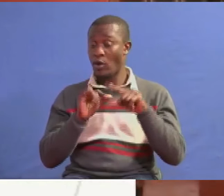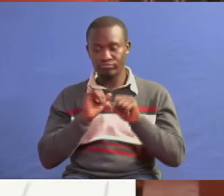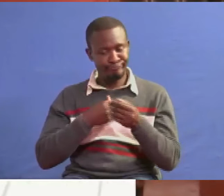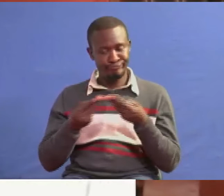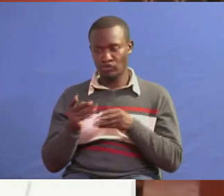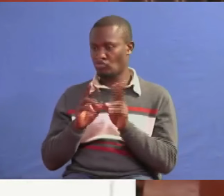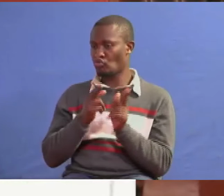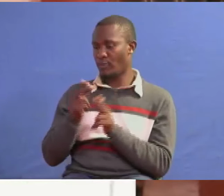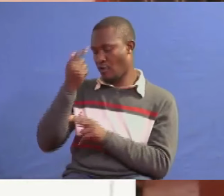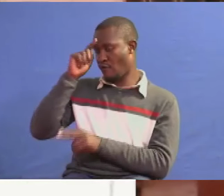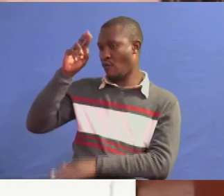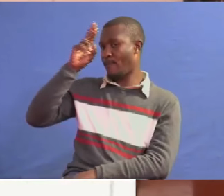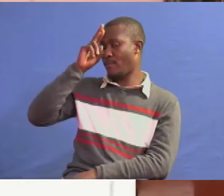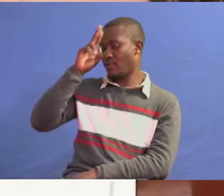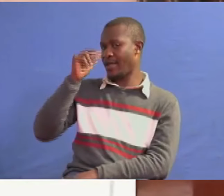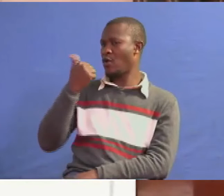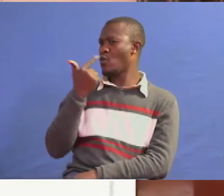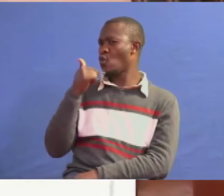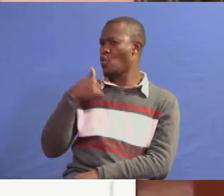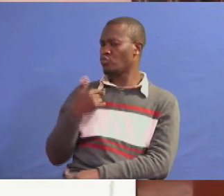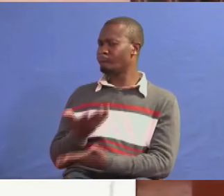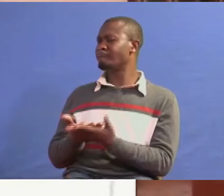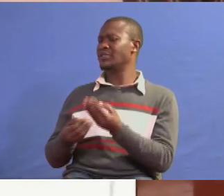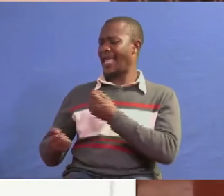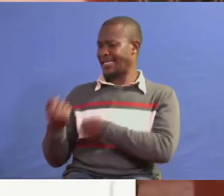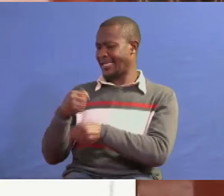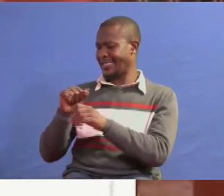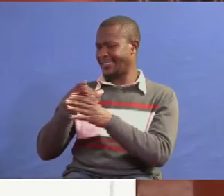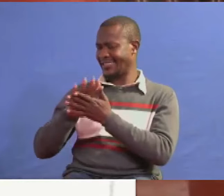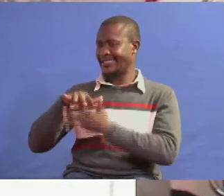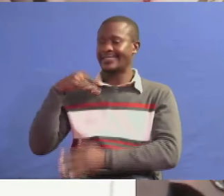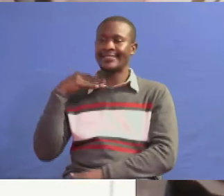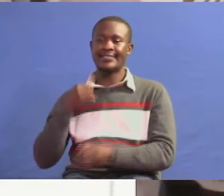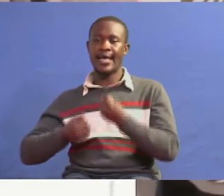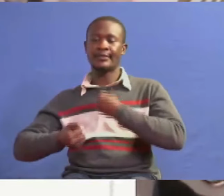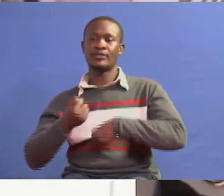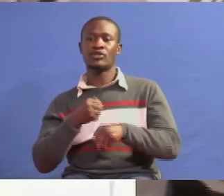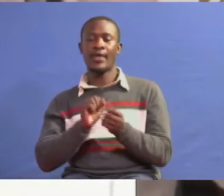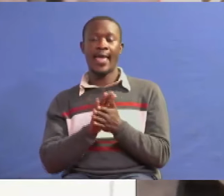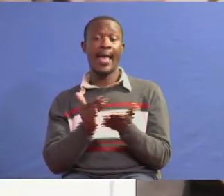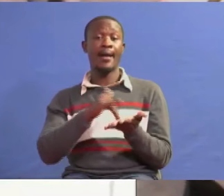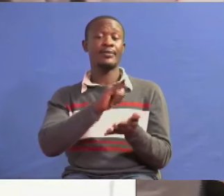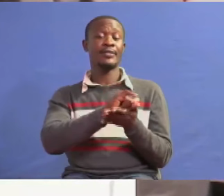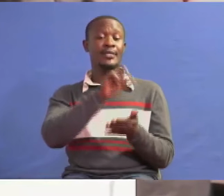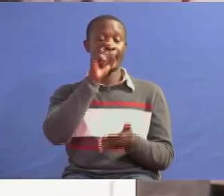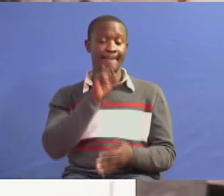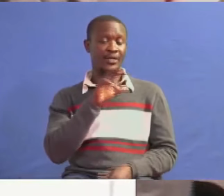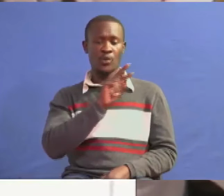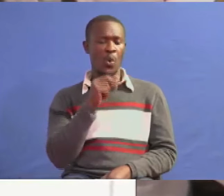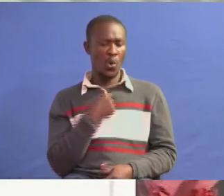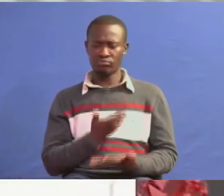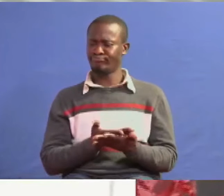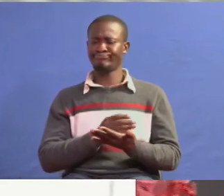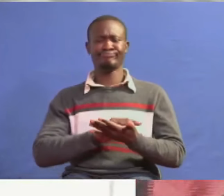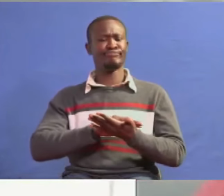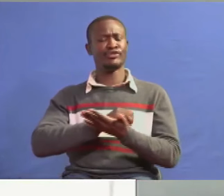as usual for police officers who allegedly engage themselves in criminal activity, adding they shall not only lose their